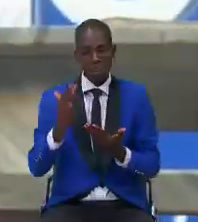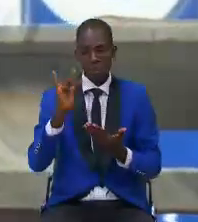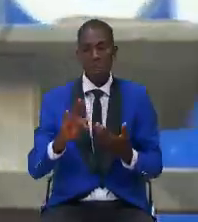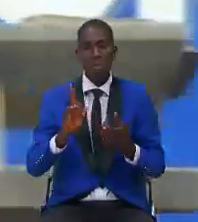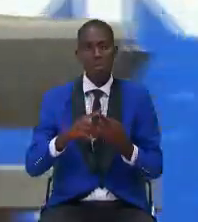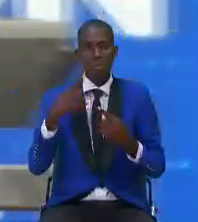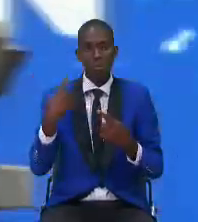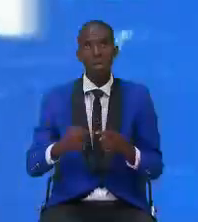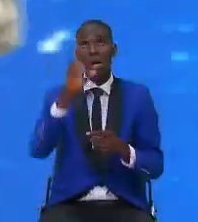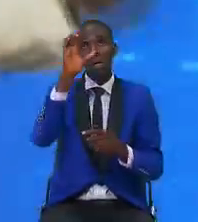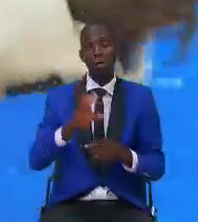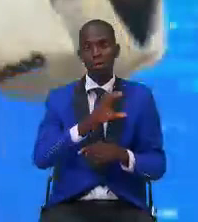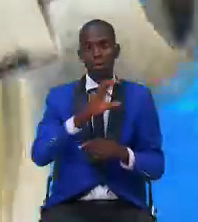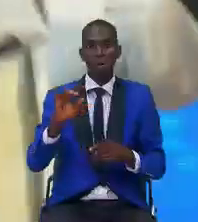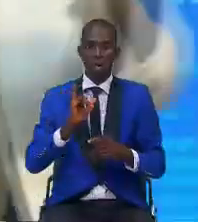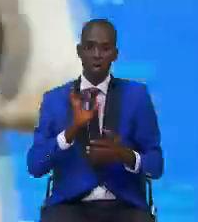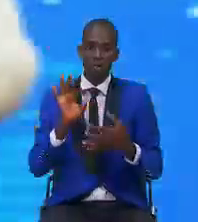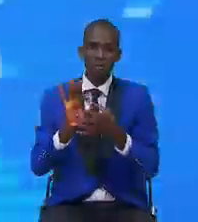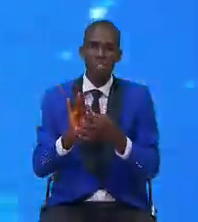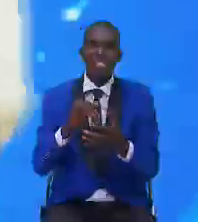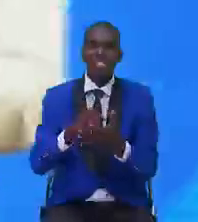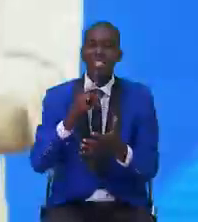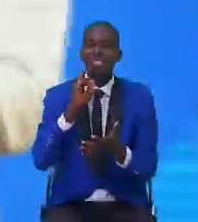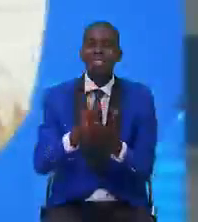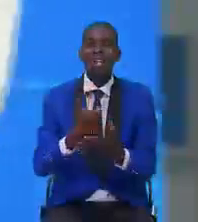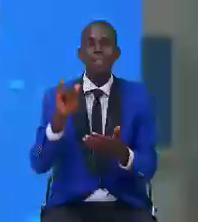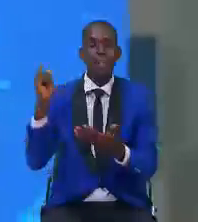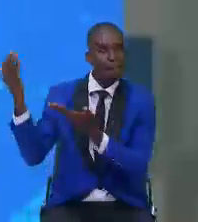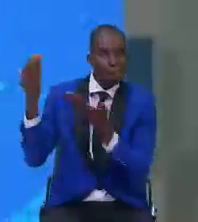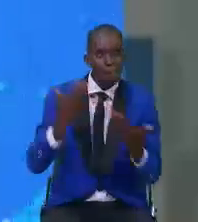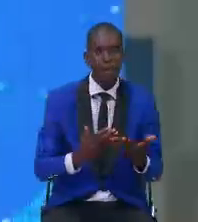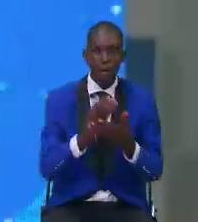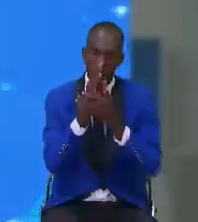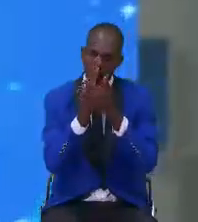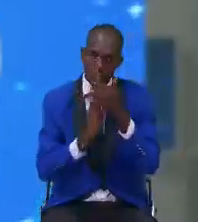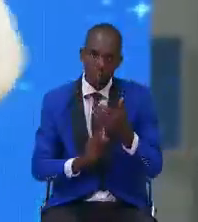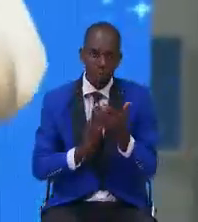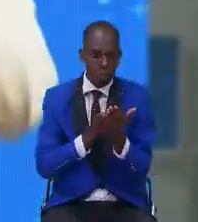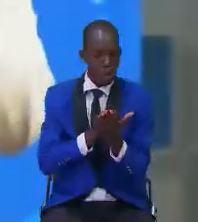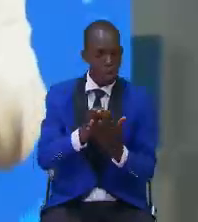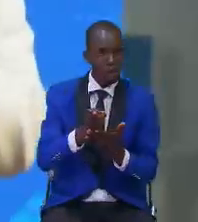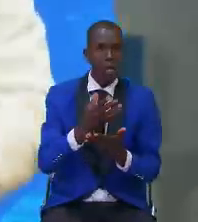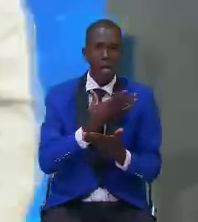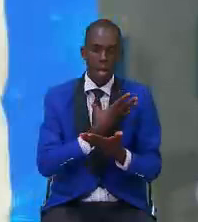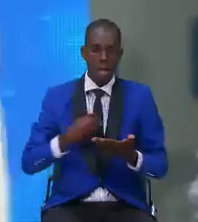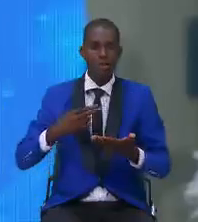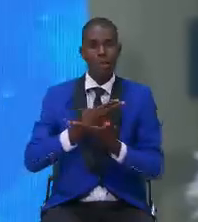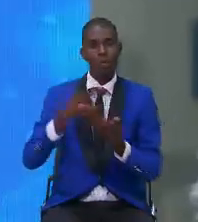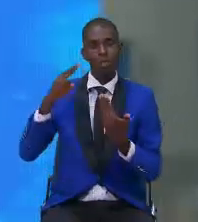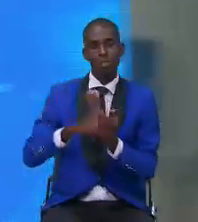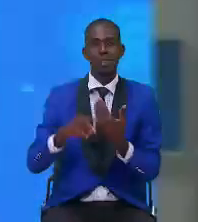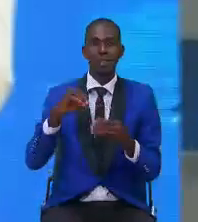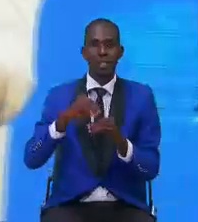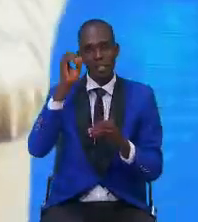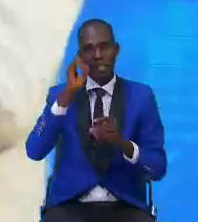cling. It is that brings humility and brings honesty and brings holiness in his life.